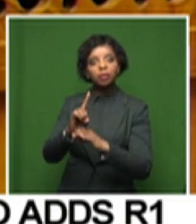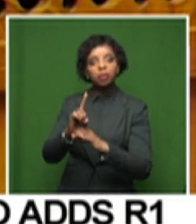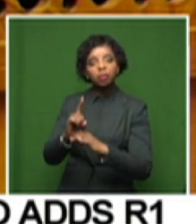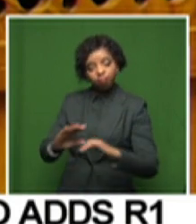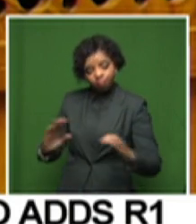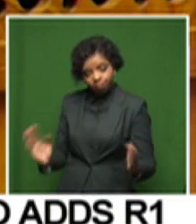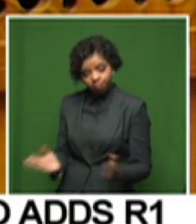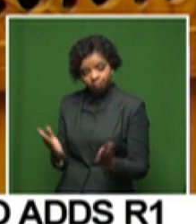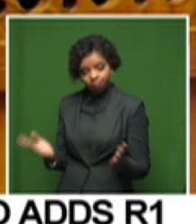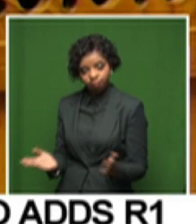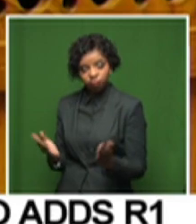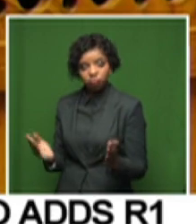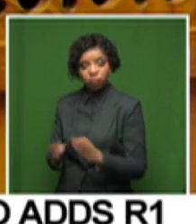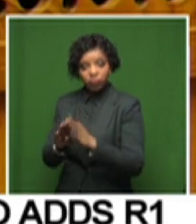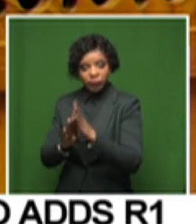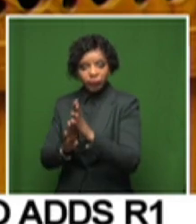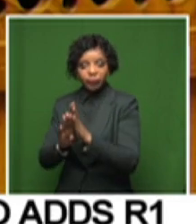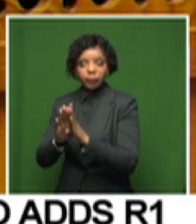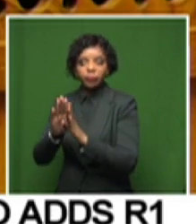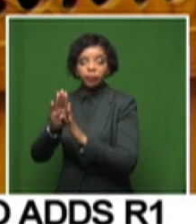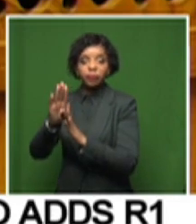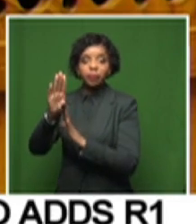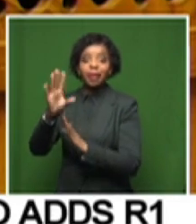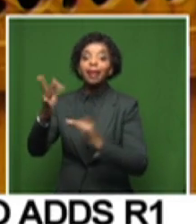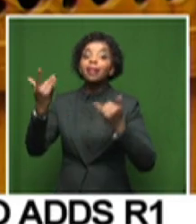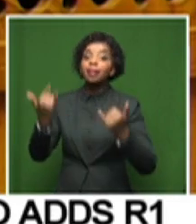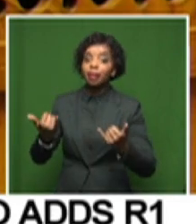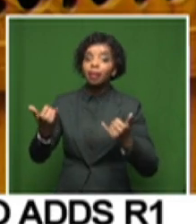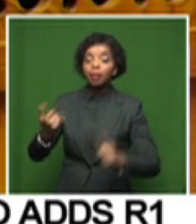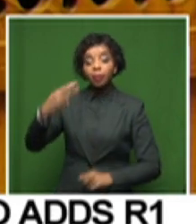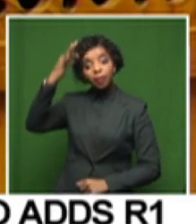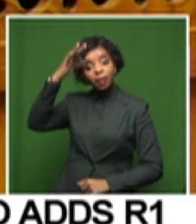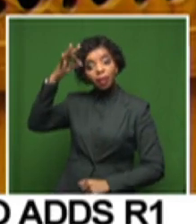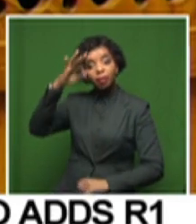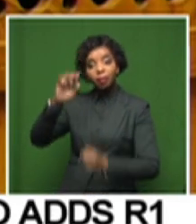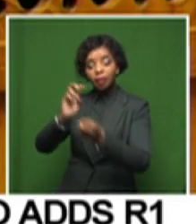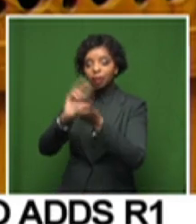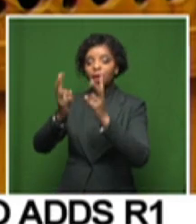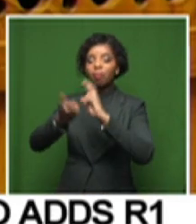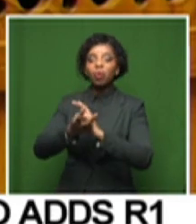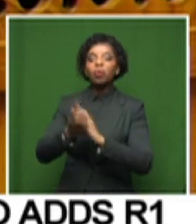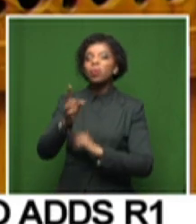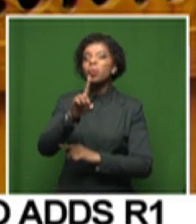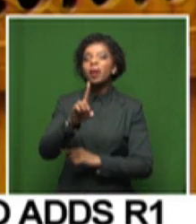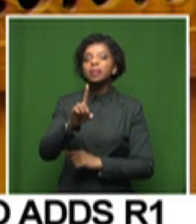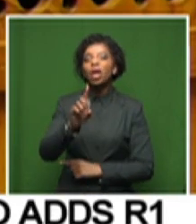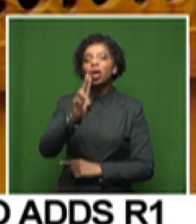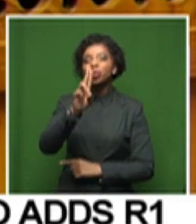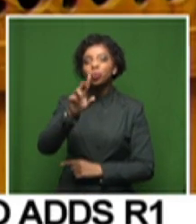now, government is borrowing at a rate of 2.1 billion rand per day.